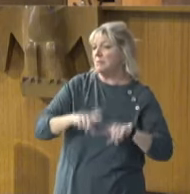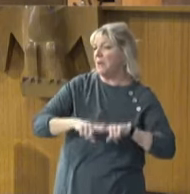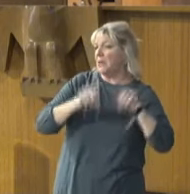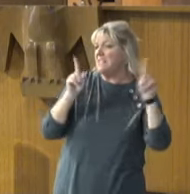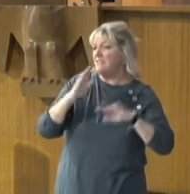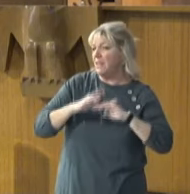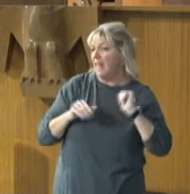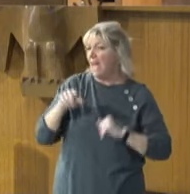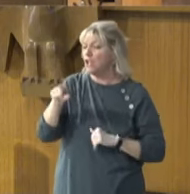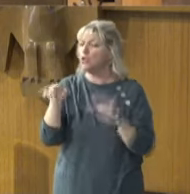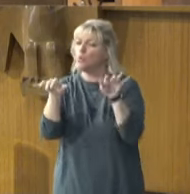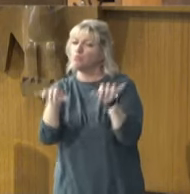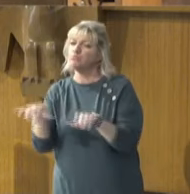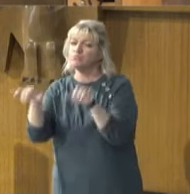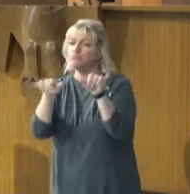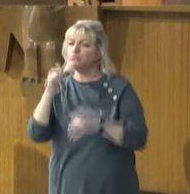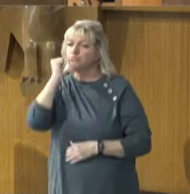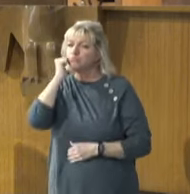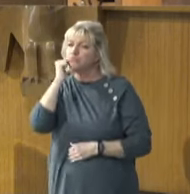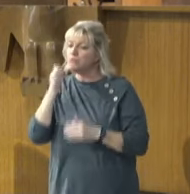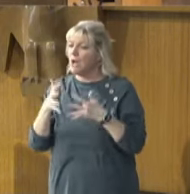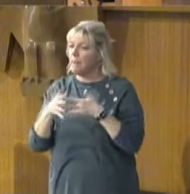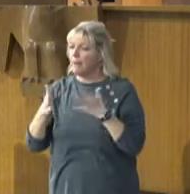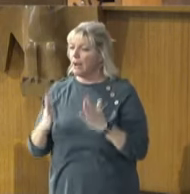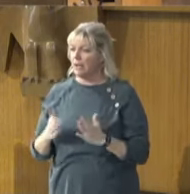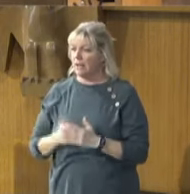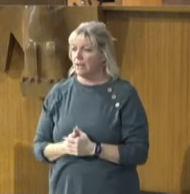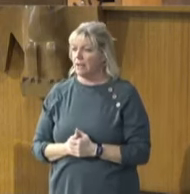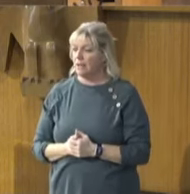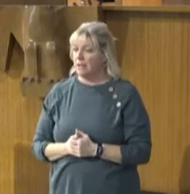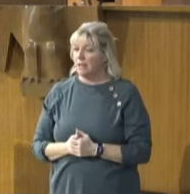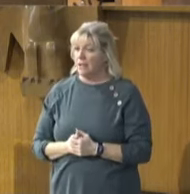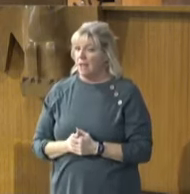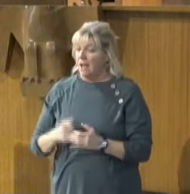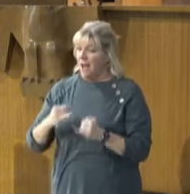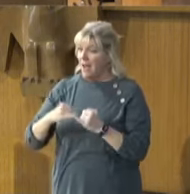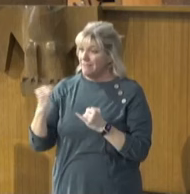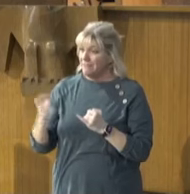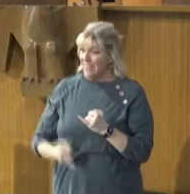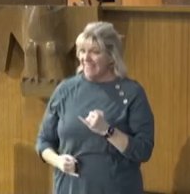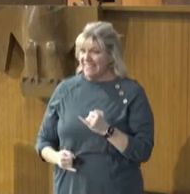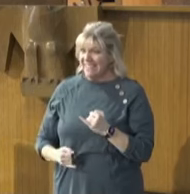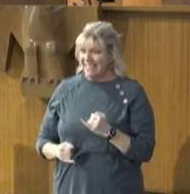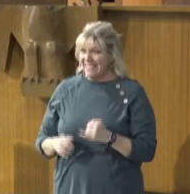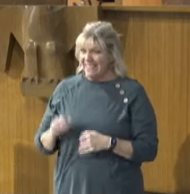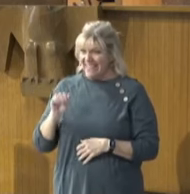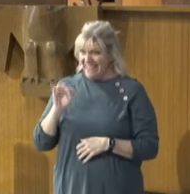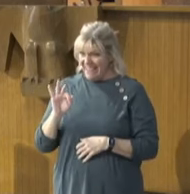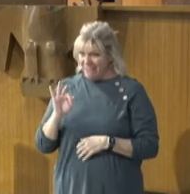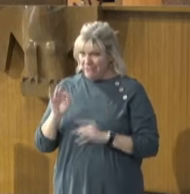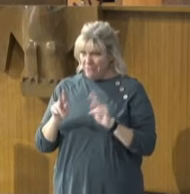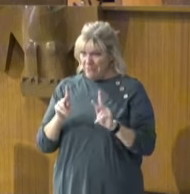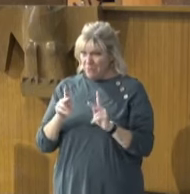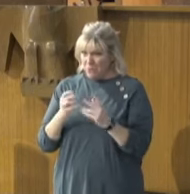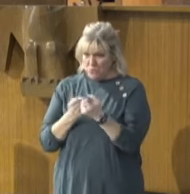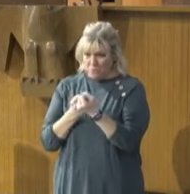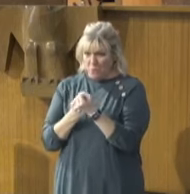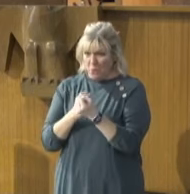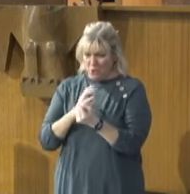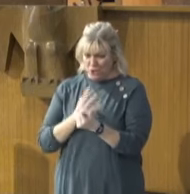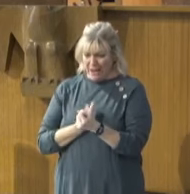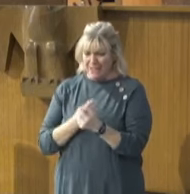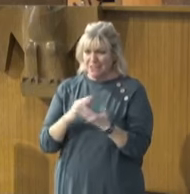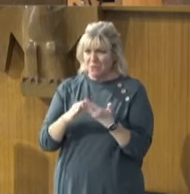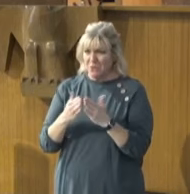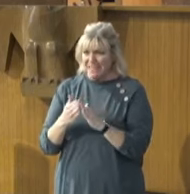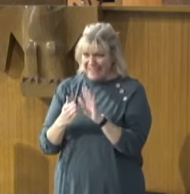you, the common American. And finally, it makes support of the transgender community into a political issue. And this